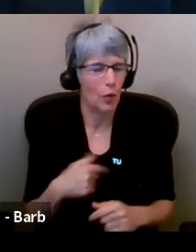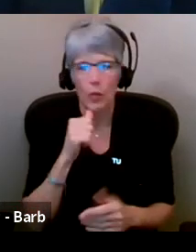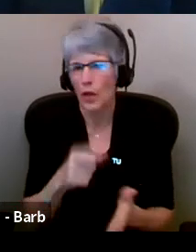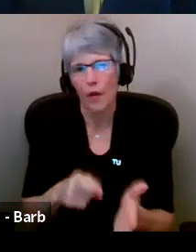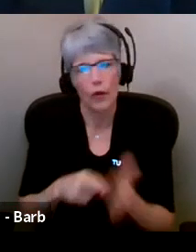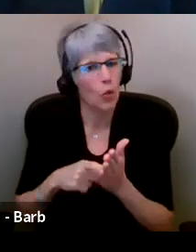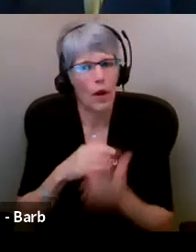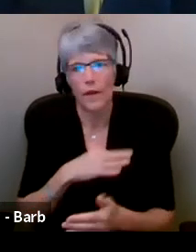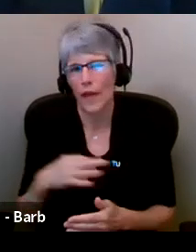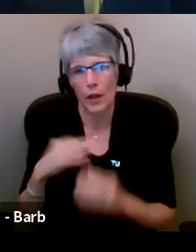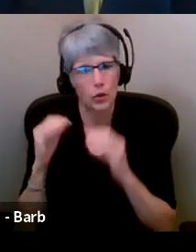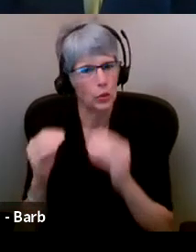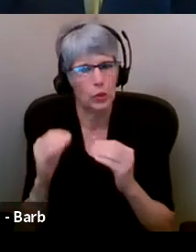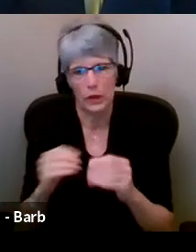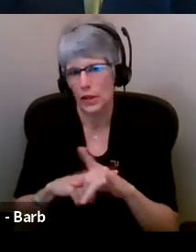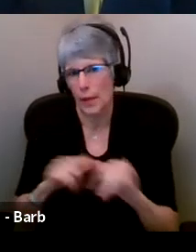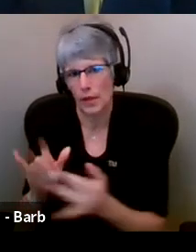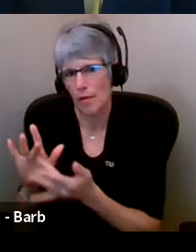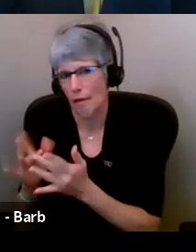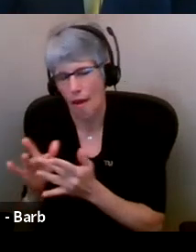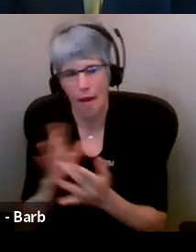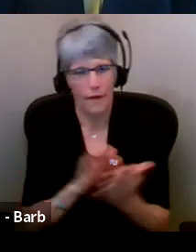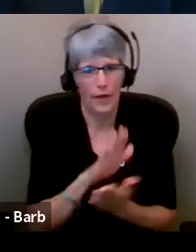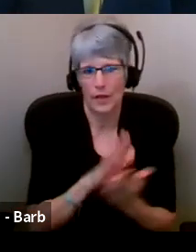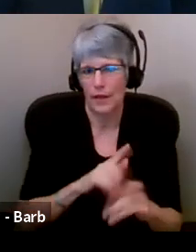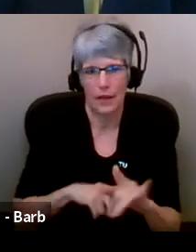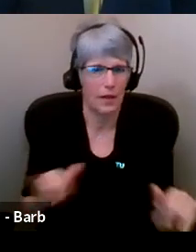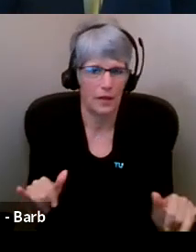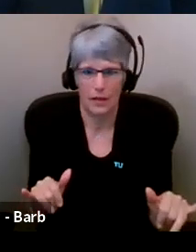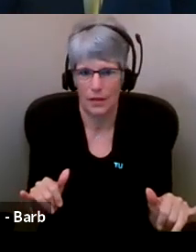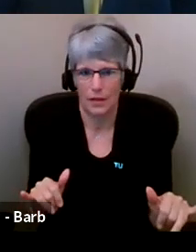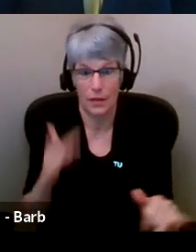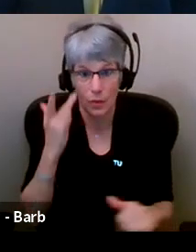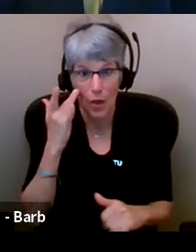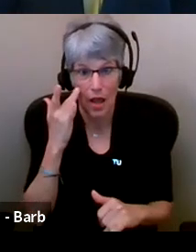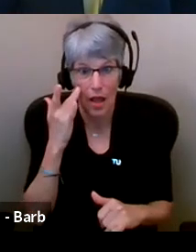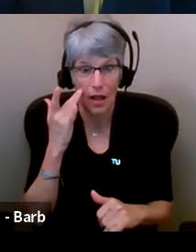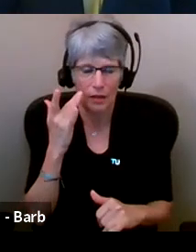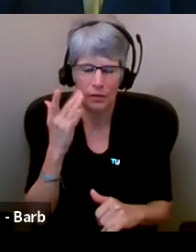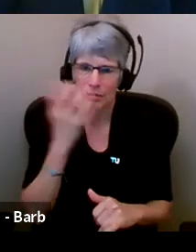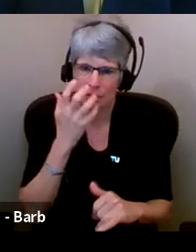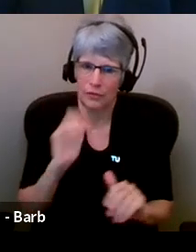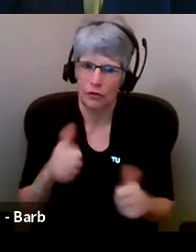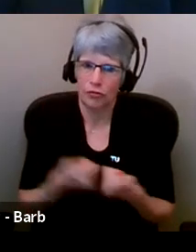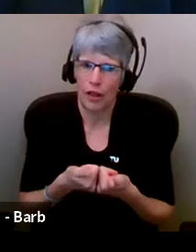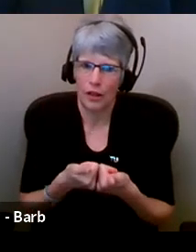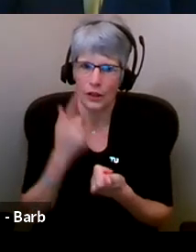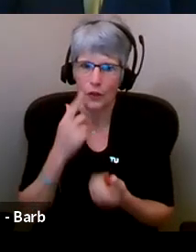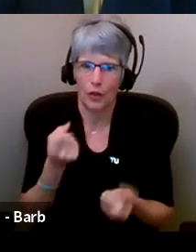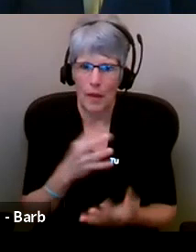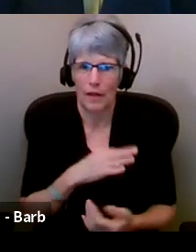faculty to teach simultaneously online and face-to-face, as we know that that presented significant challenges for many